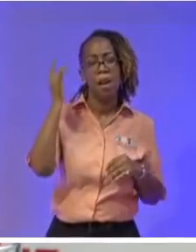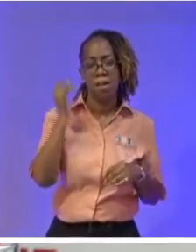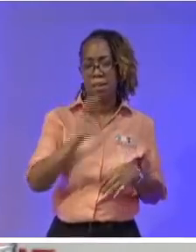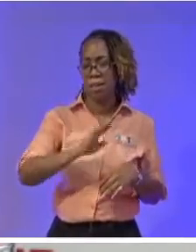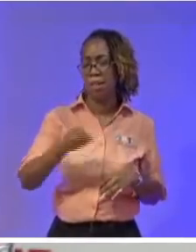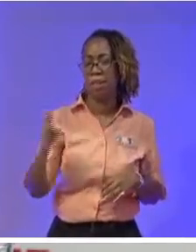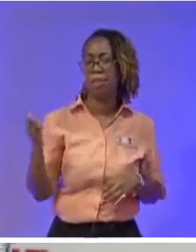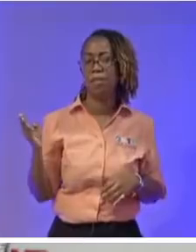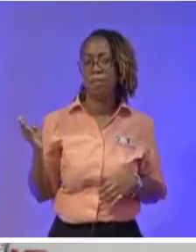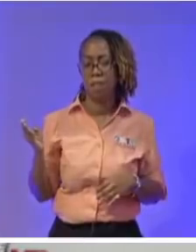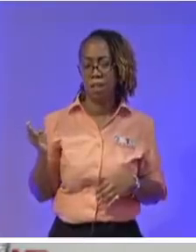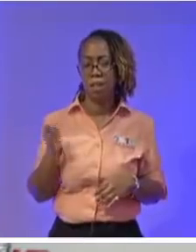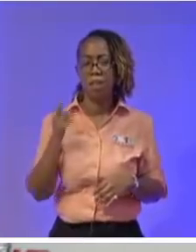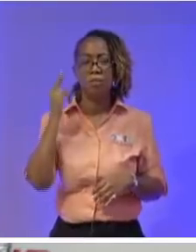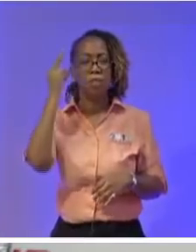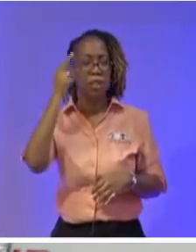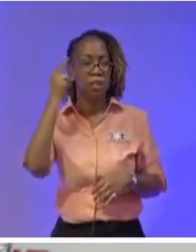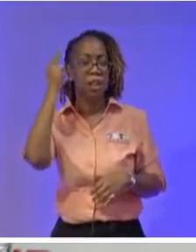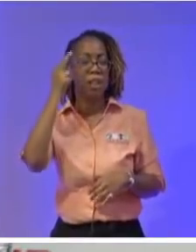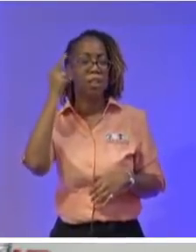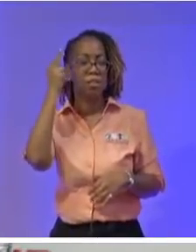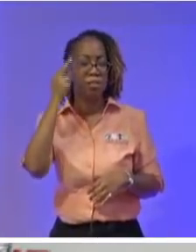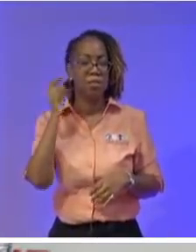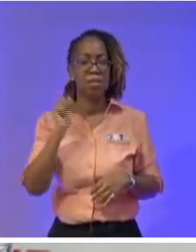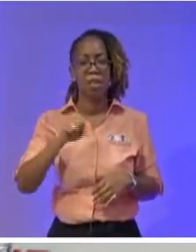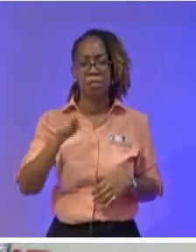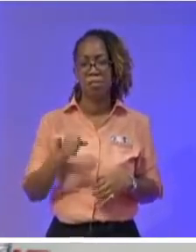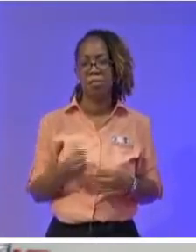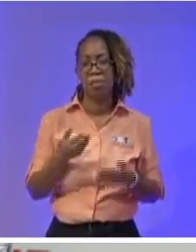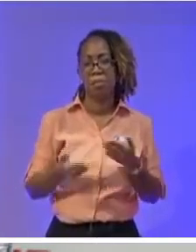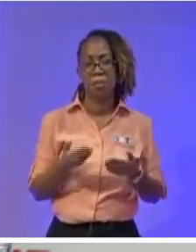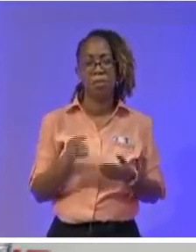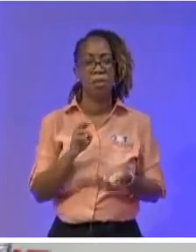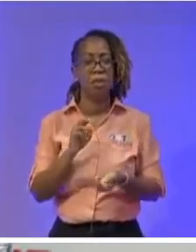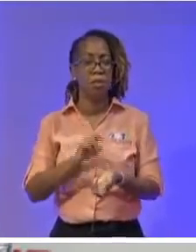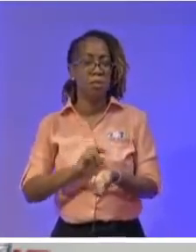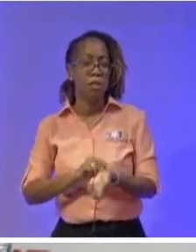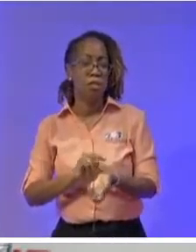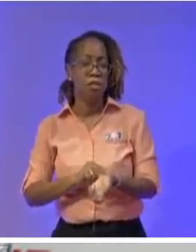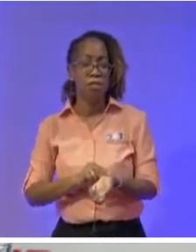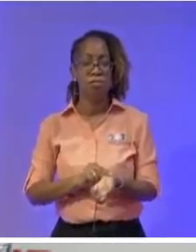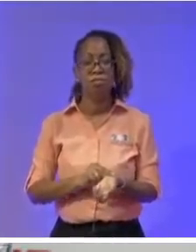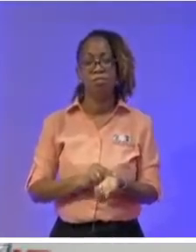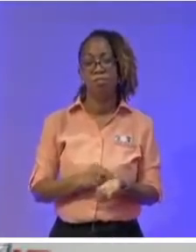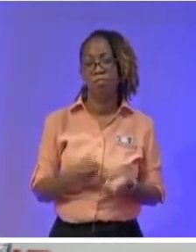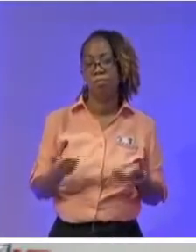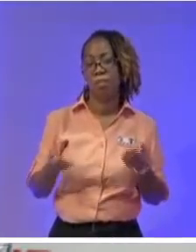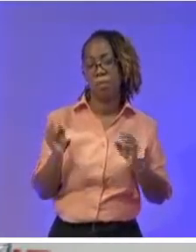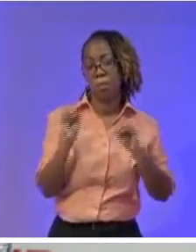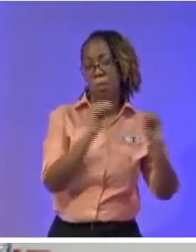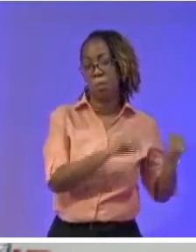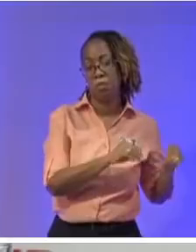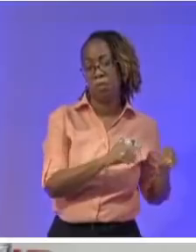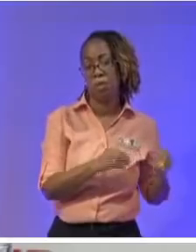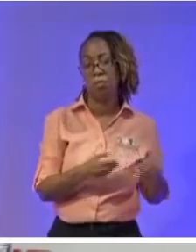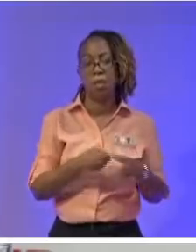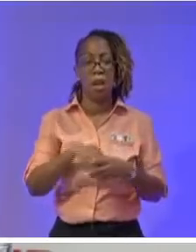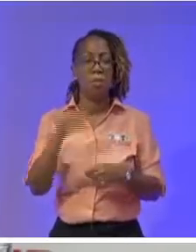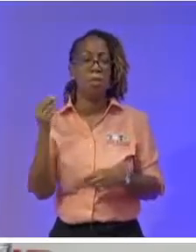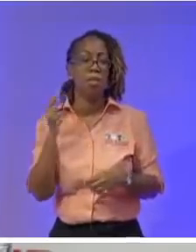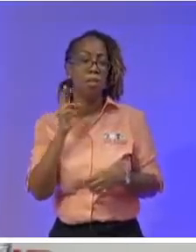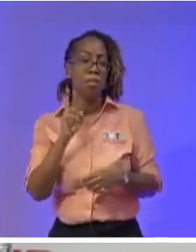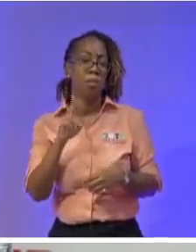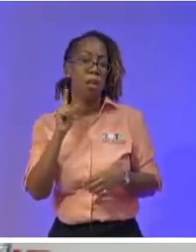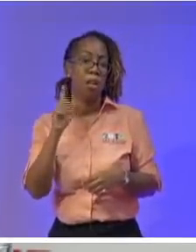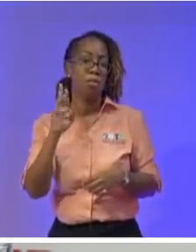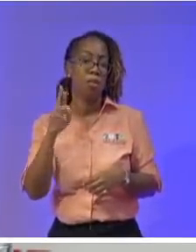case of nurses, it could be because they move from one RHA to another, they resign from one, go to another.